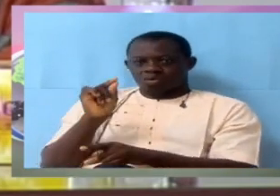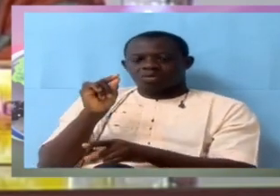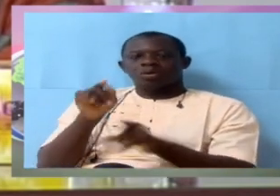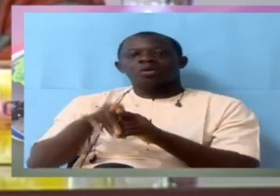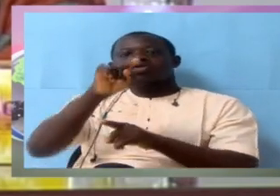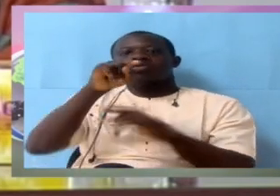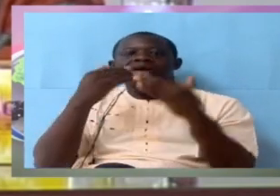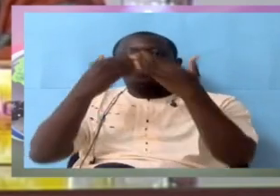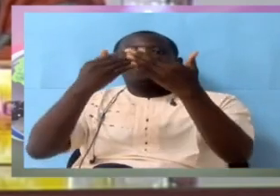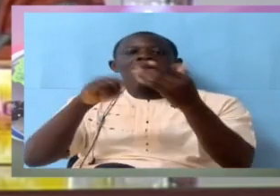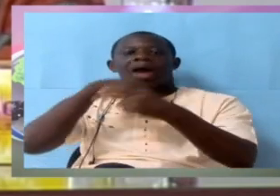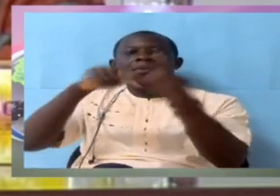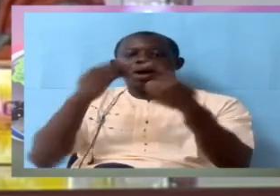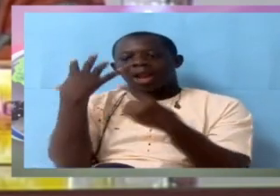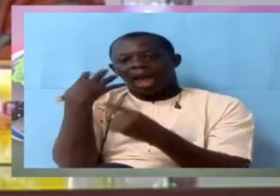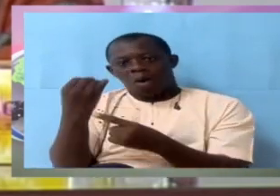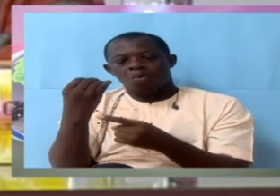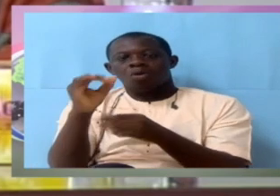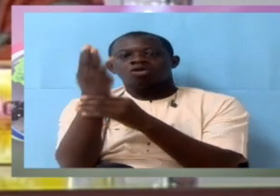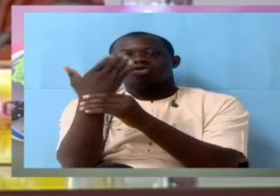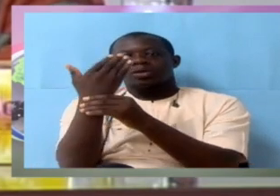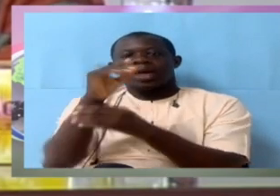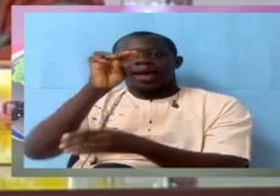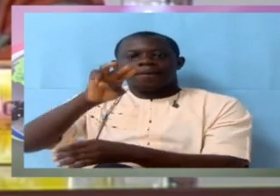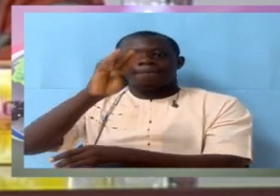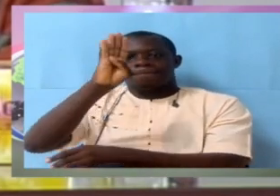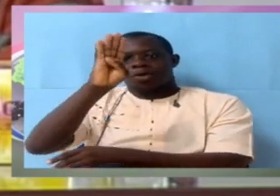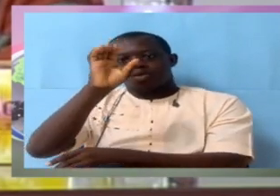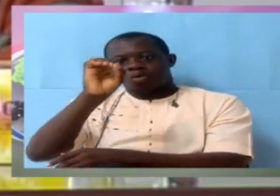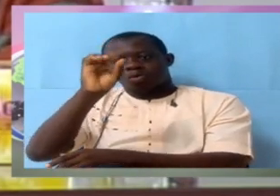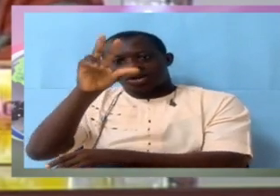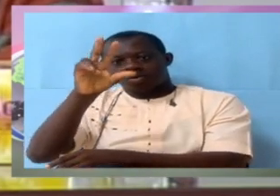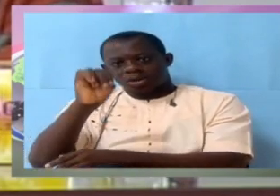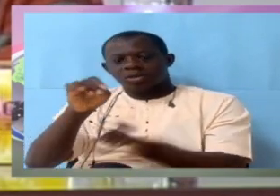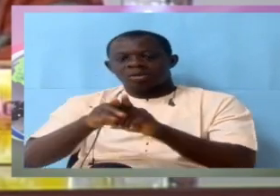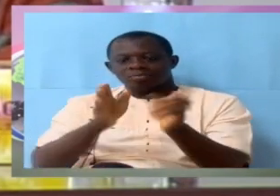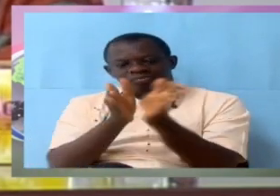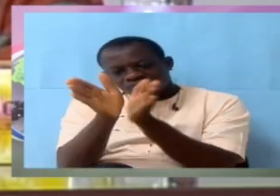You've told us about how you were convinced by Dr. Mbow to join the program.